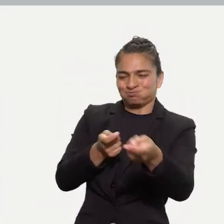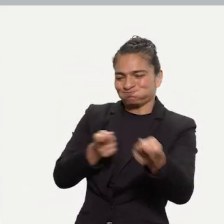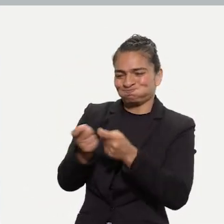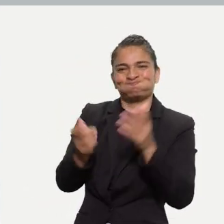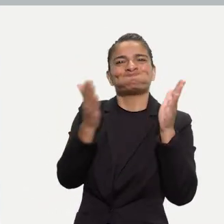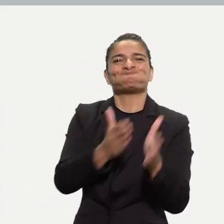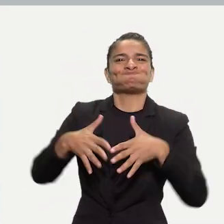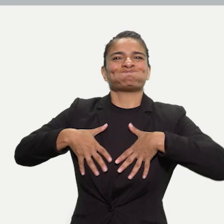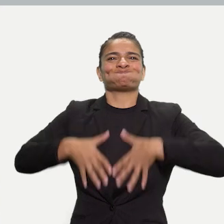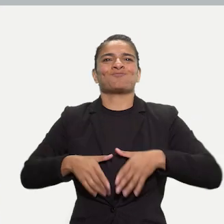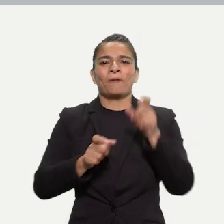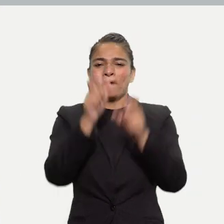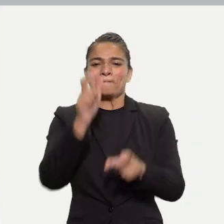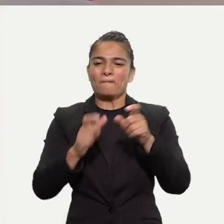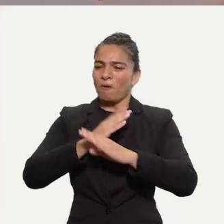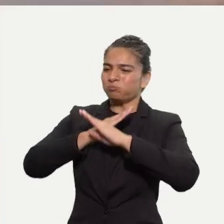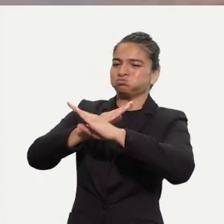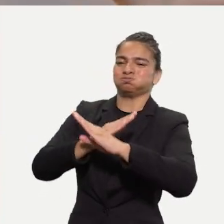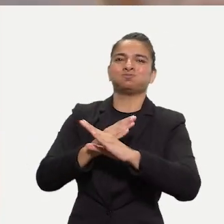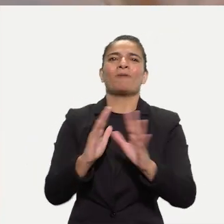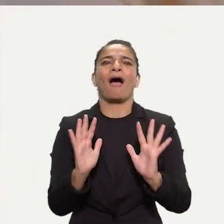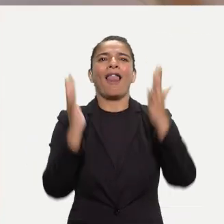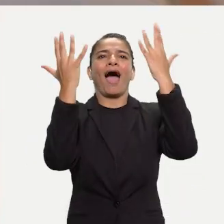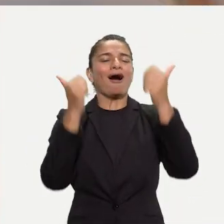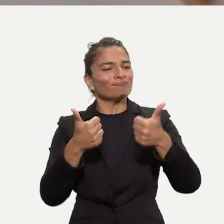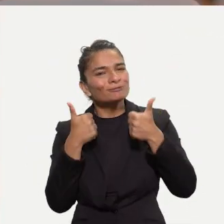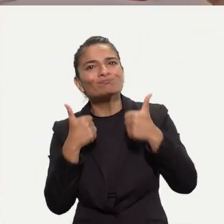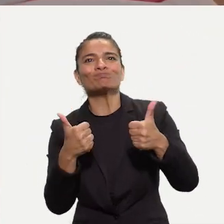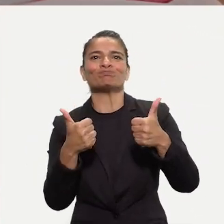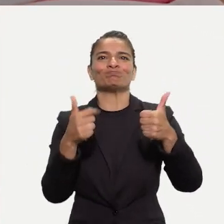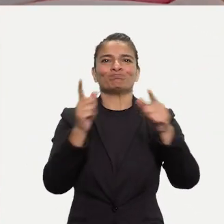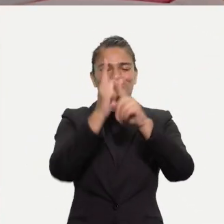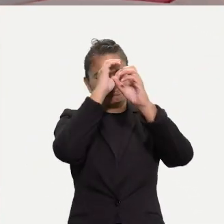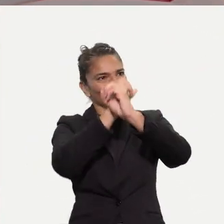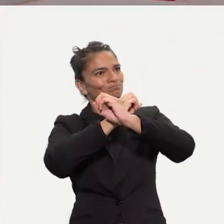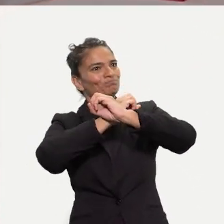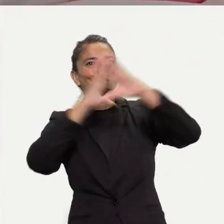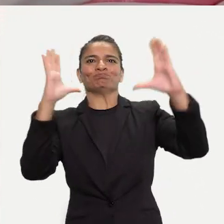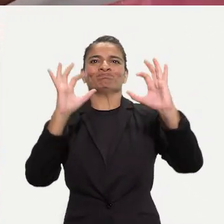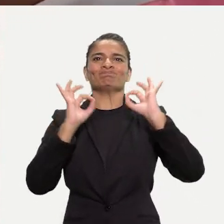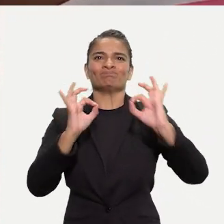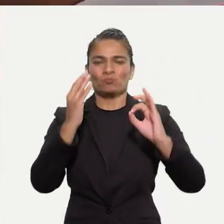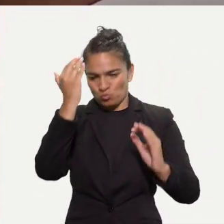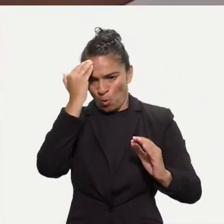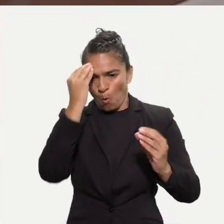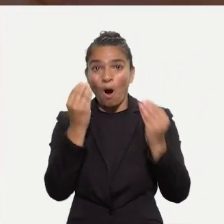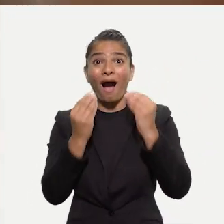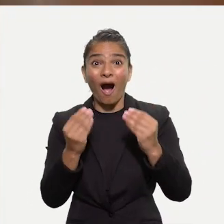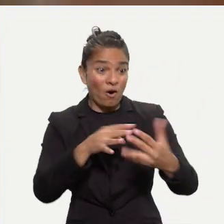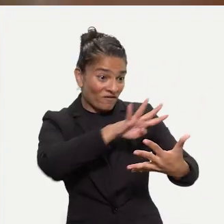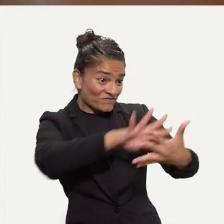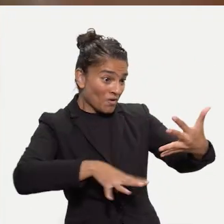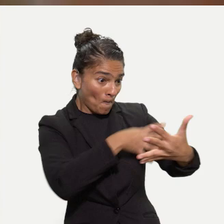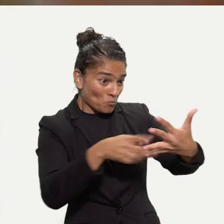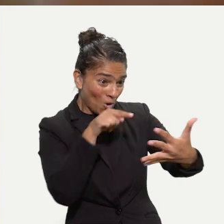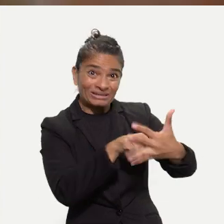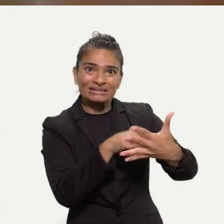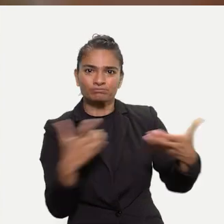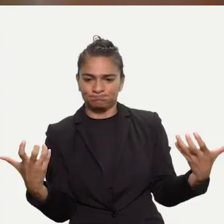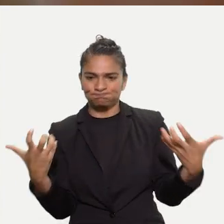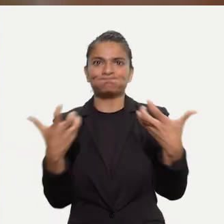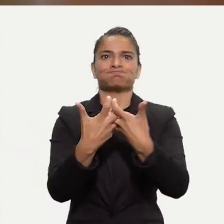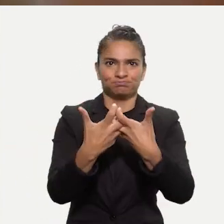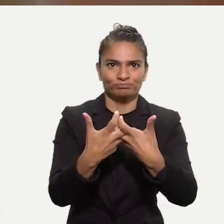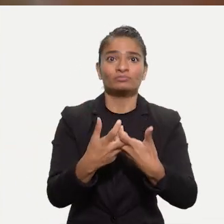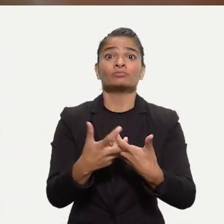it. So we talk about disaster reduction, disaster response, risk prevention, and many of these concepts encompass under